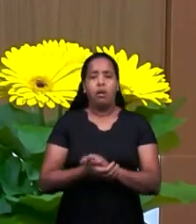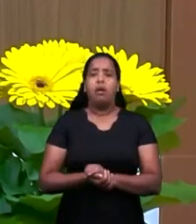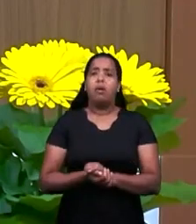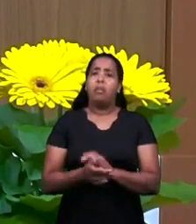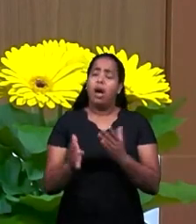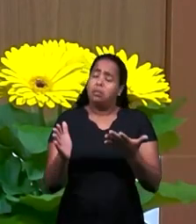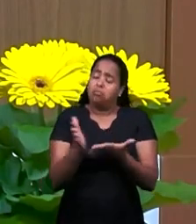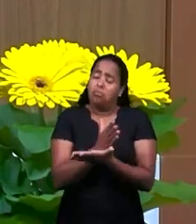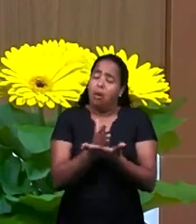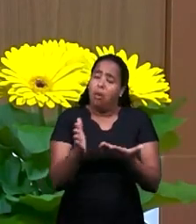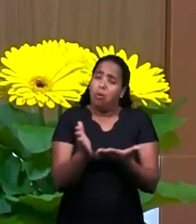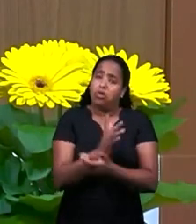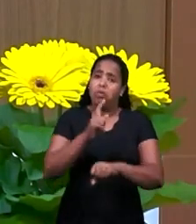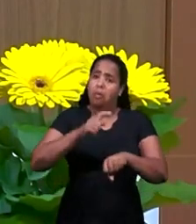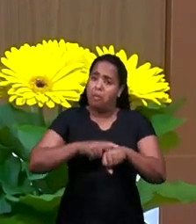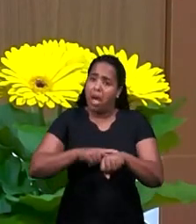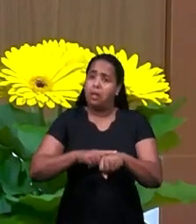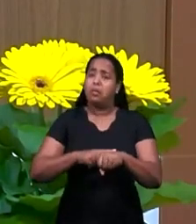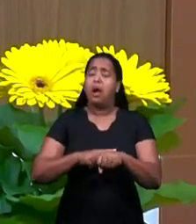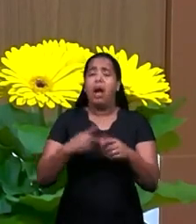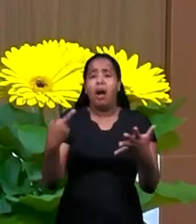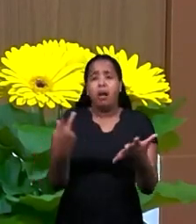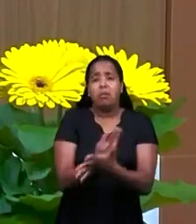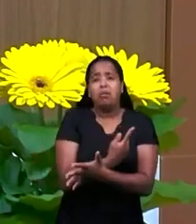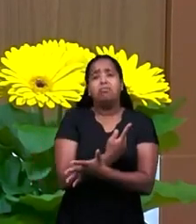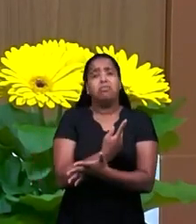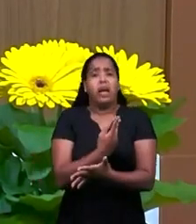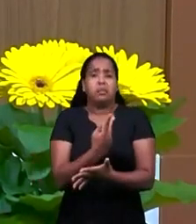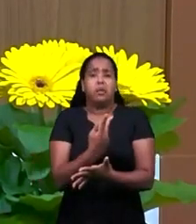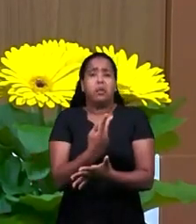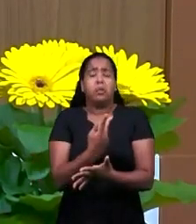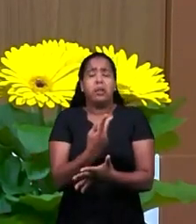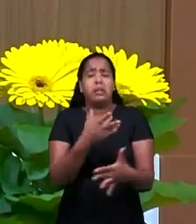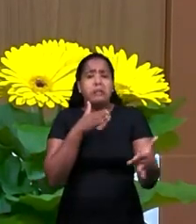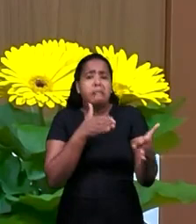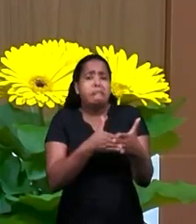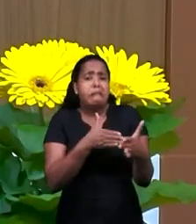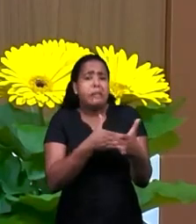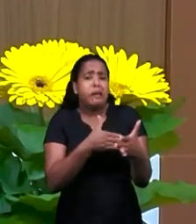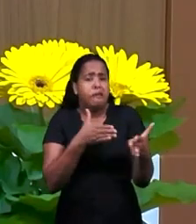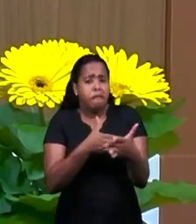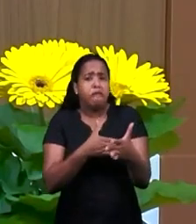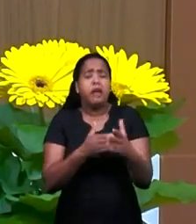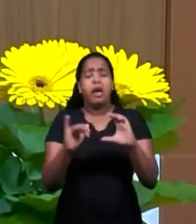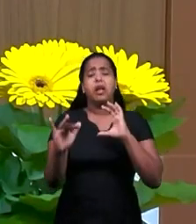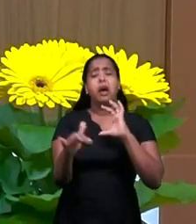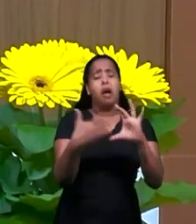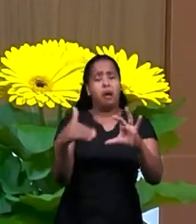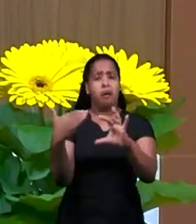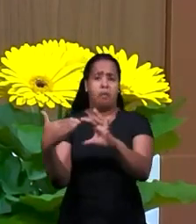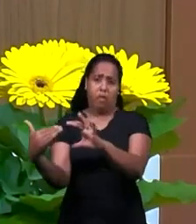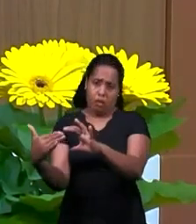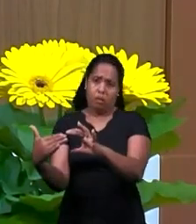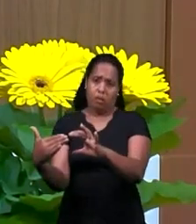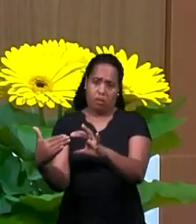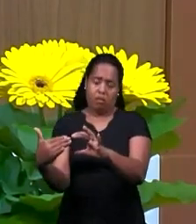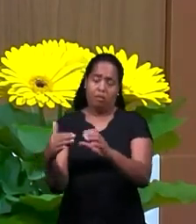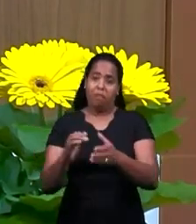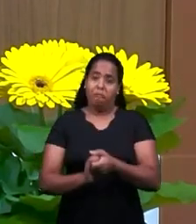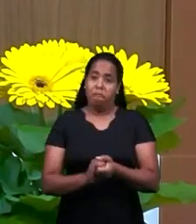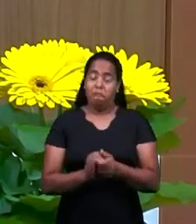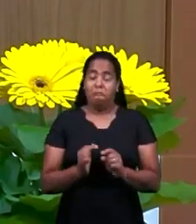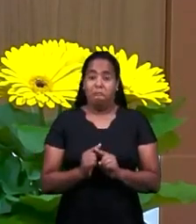There are things that happen, that take place, and they prevent some weeks. They prevent people from